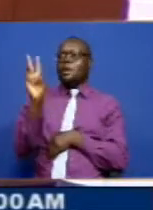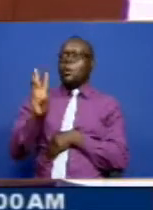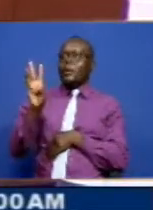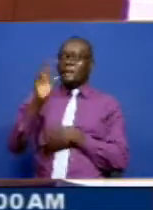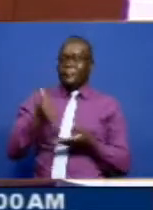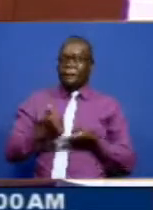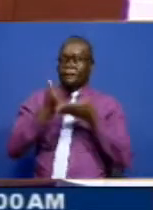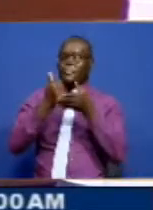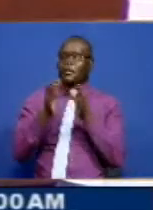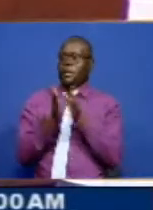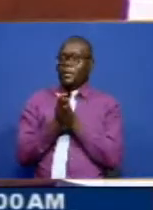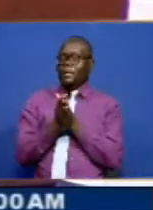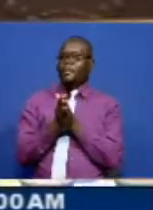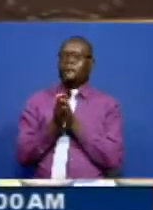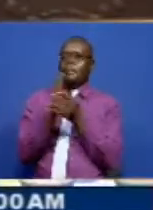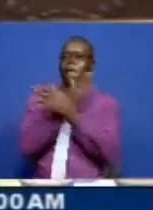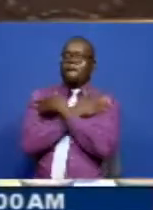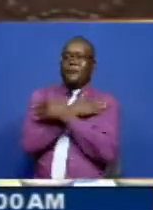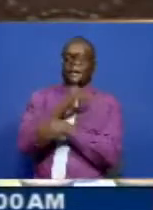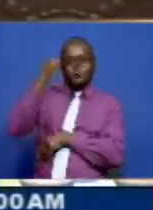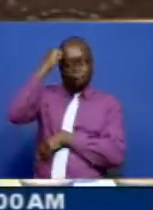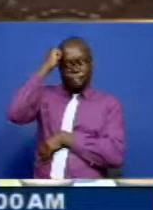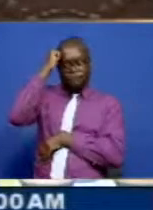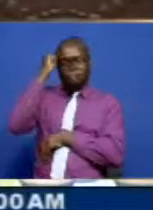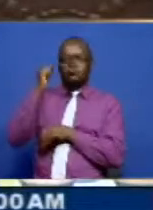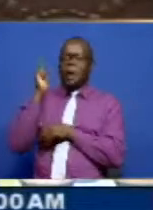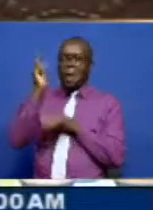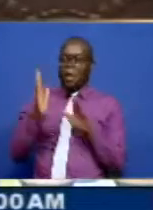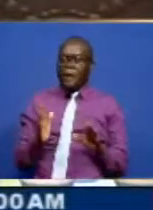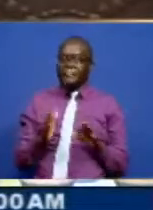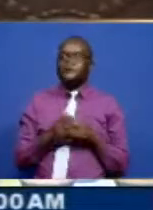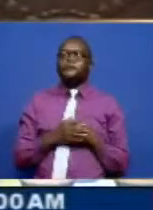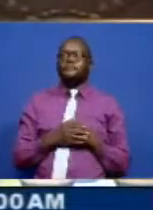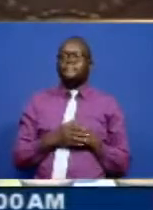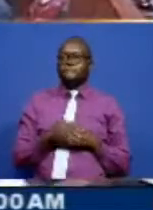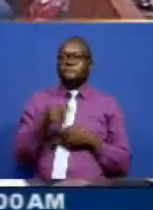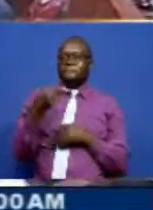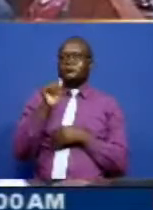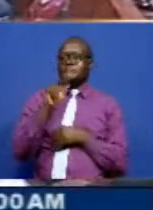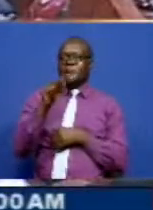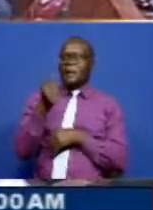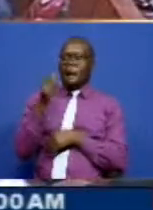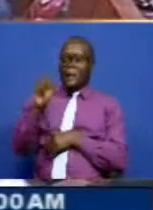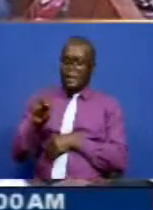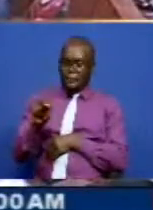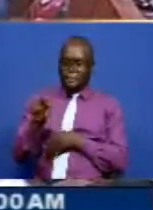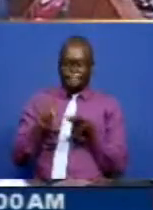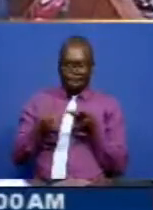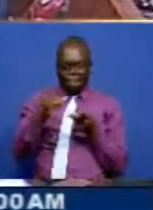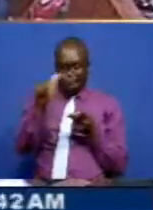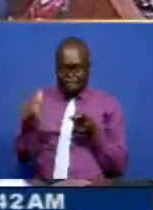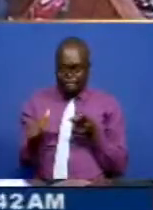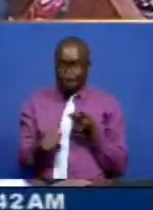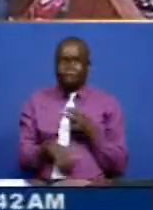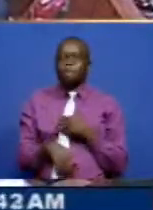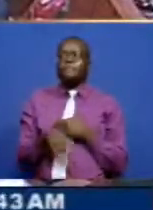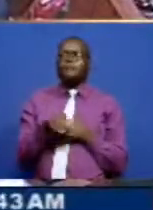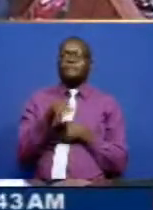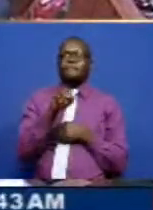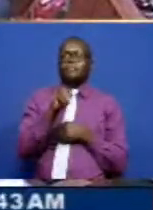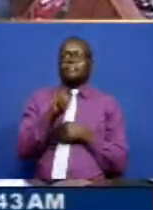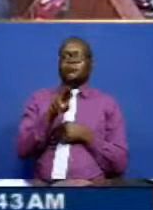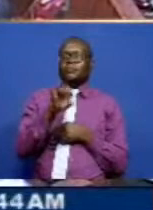by two of my learned friends. One is Mrs. Hanan Al-Kathiri, and the other one is Ms. Wangoi.